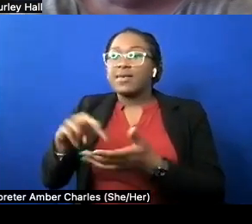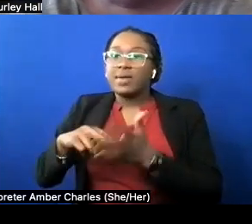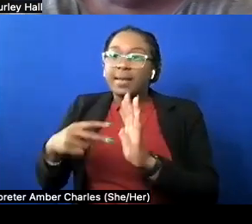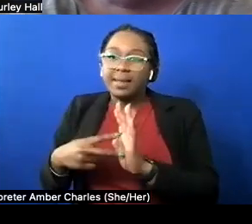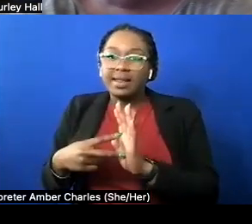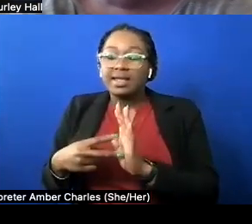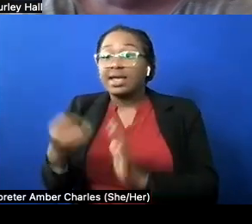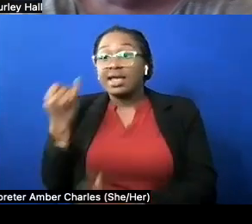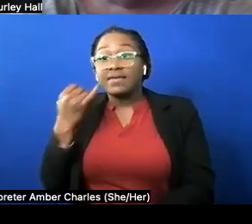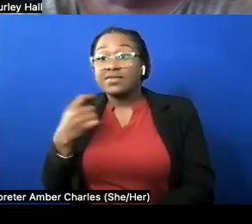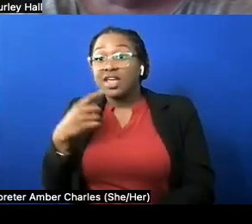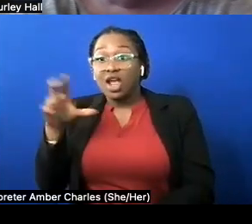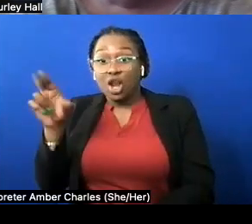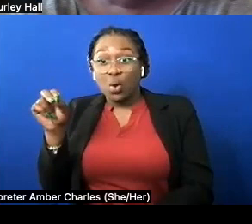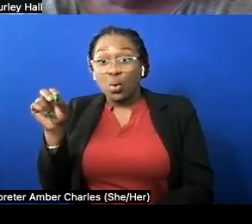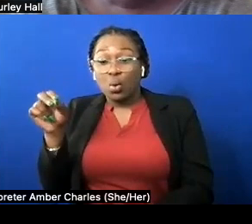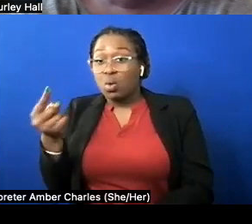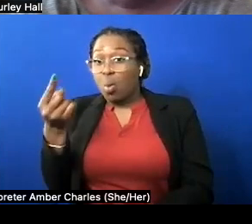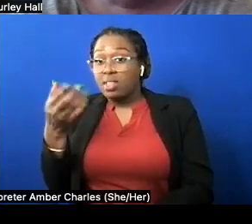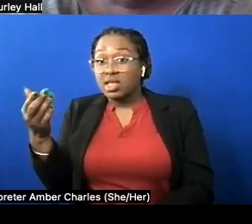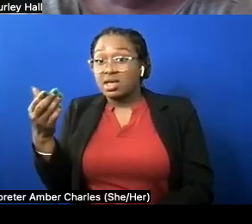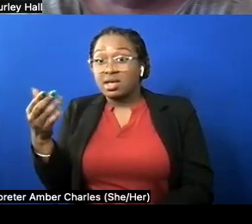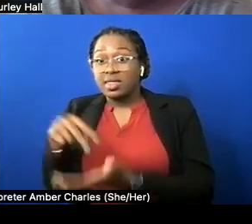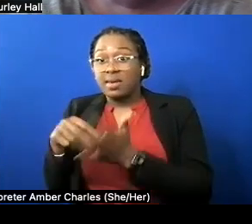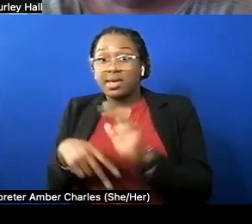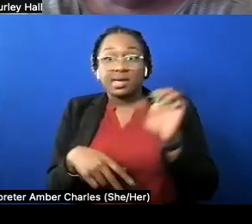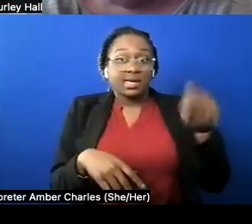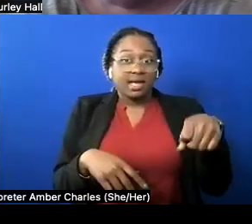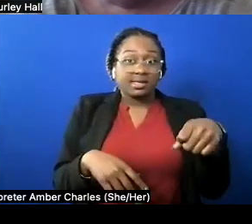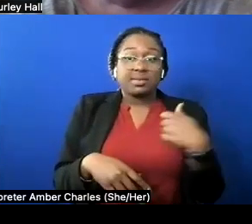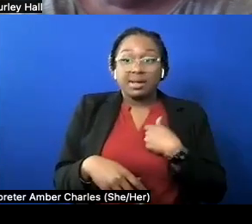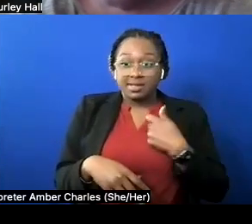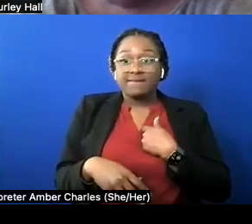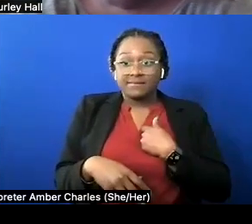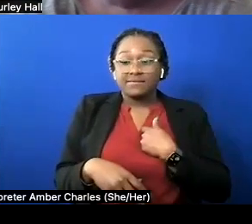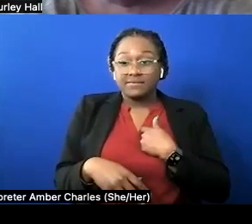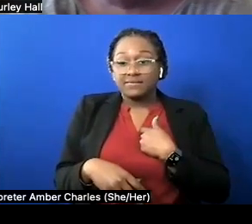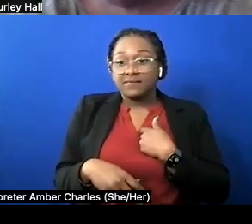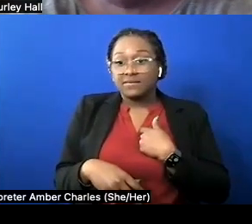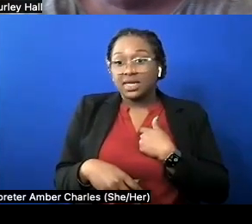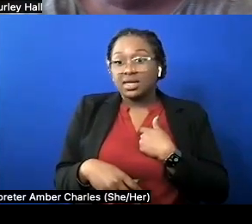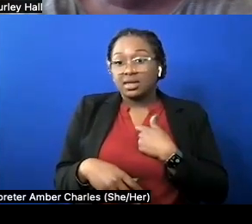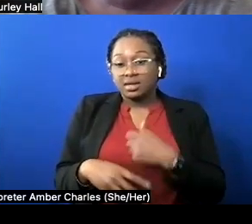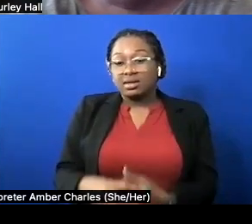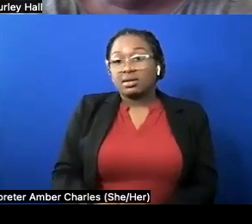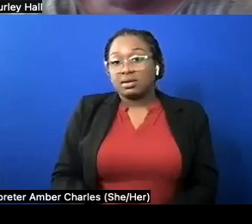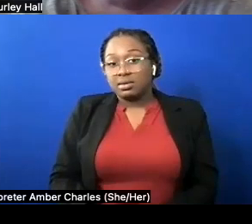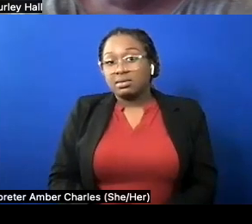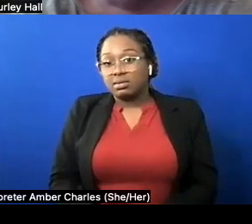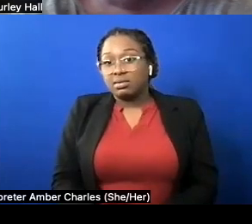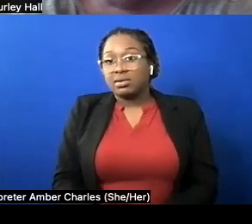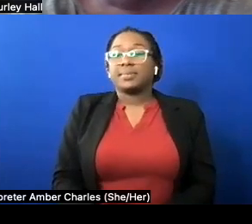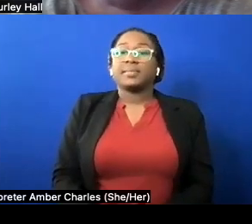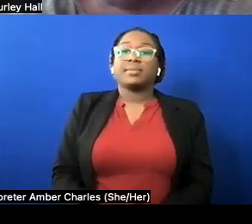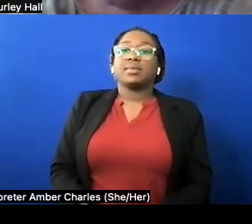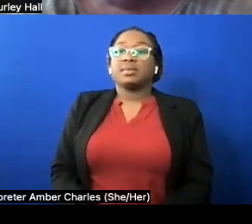you say no to one thing, you're saying yes to yourself, right? And giving, what beauty is